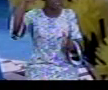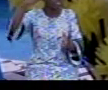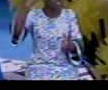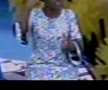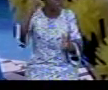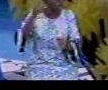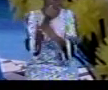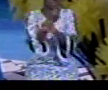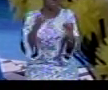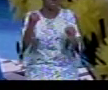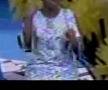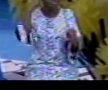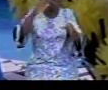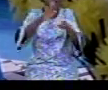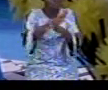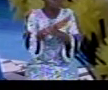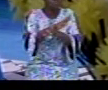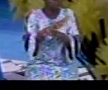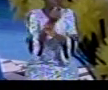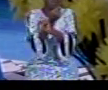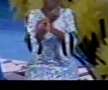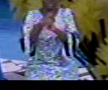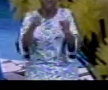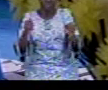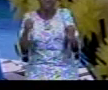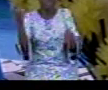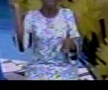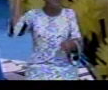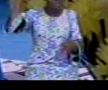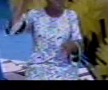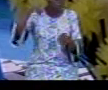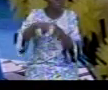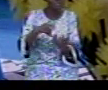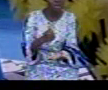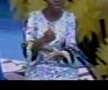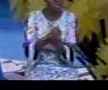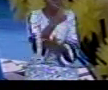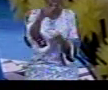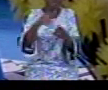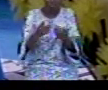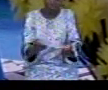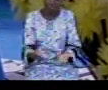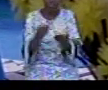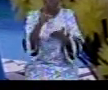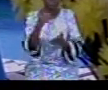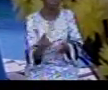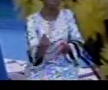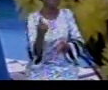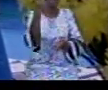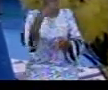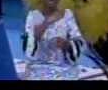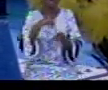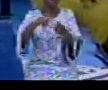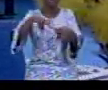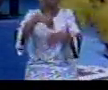full salvation and the grace to help you, lift you up and make you the man, the woman God created